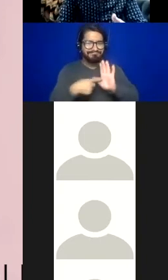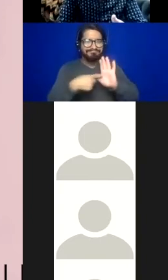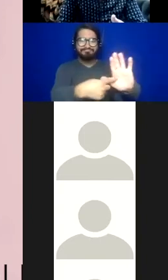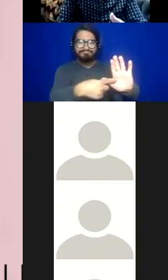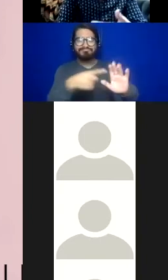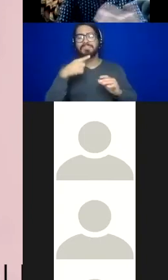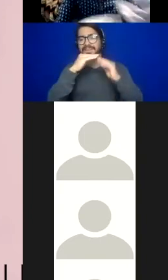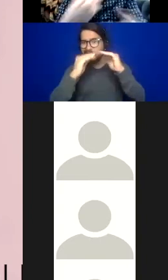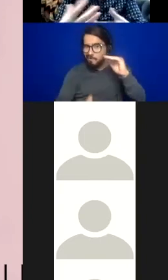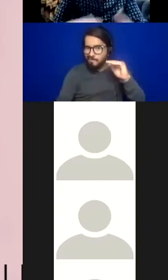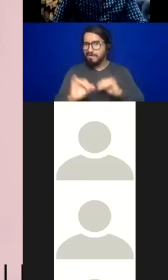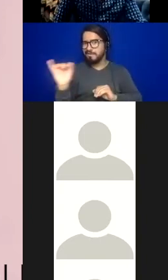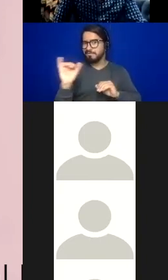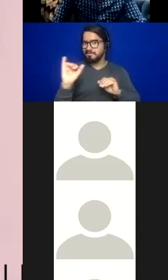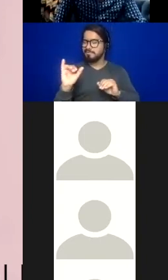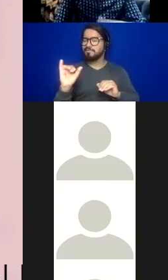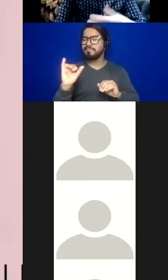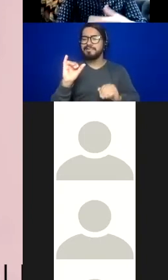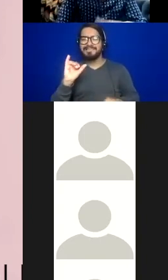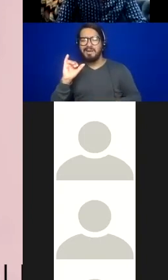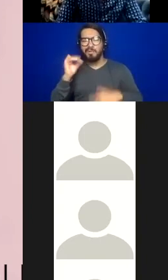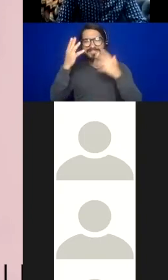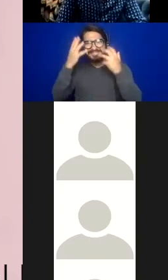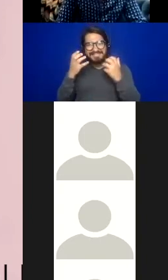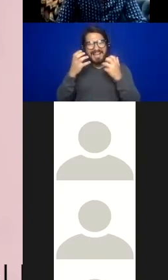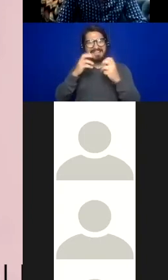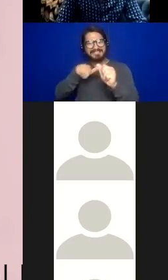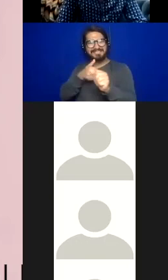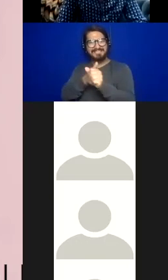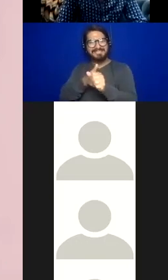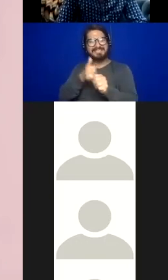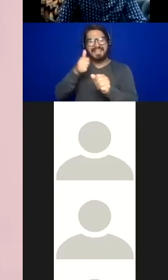and expose the darker side of psychiatry and promote alternatives.